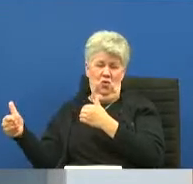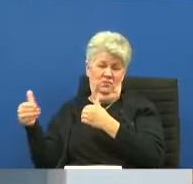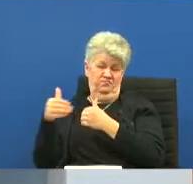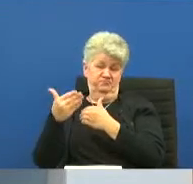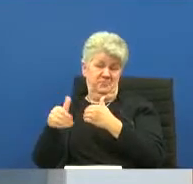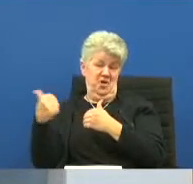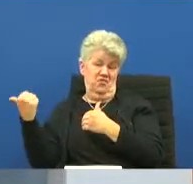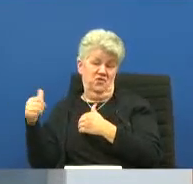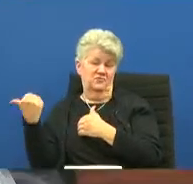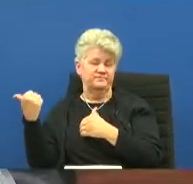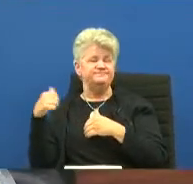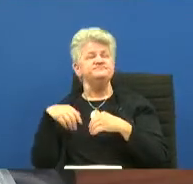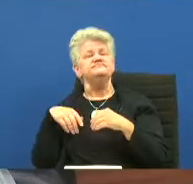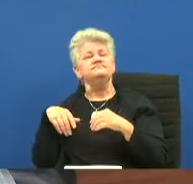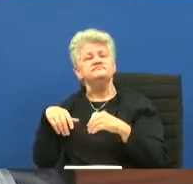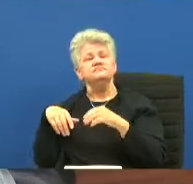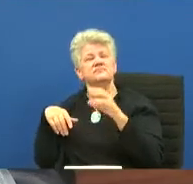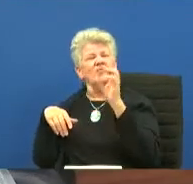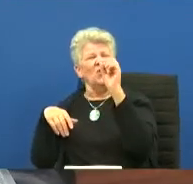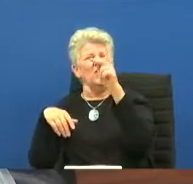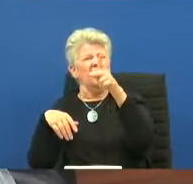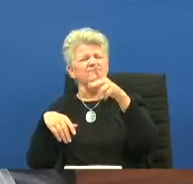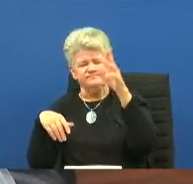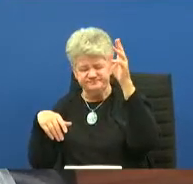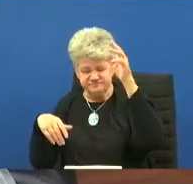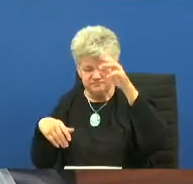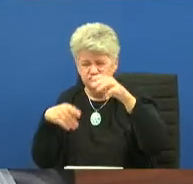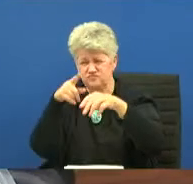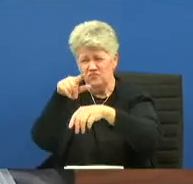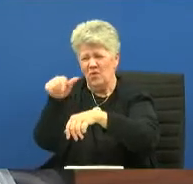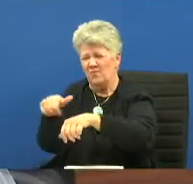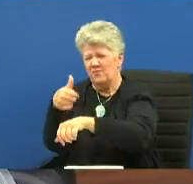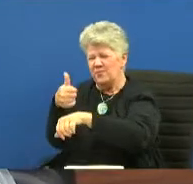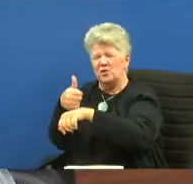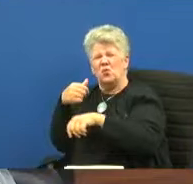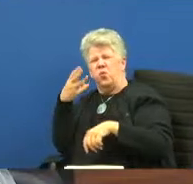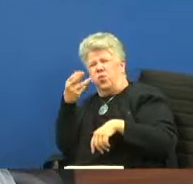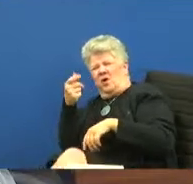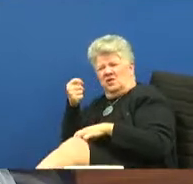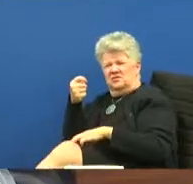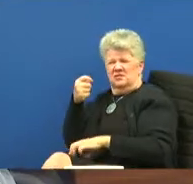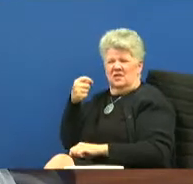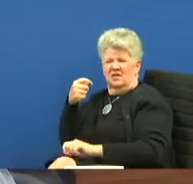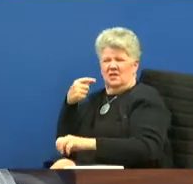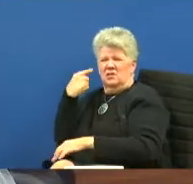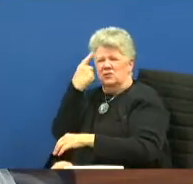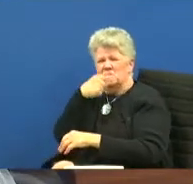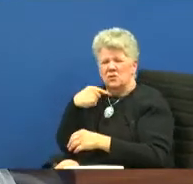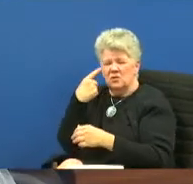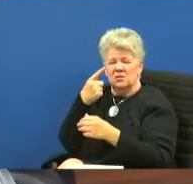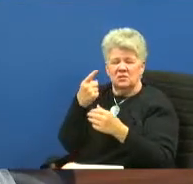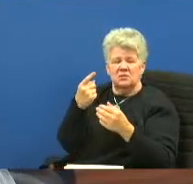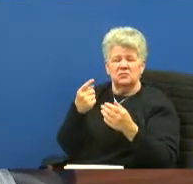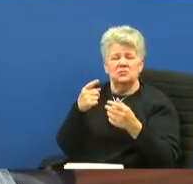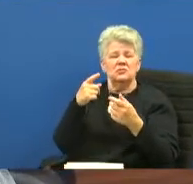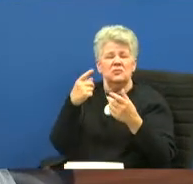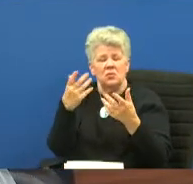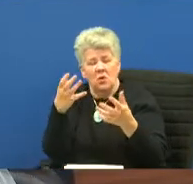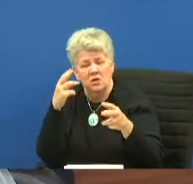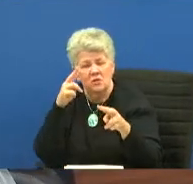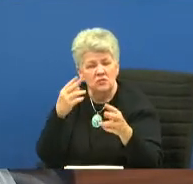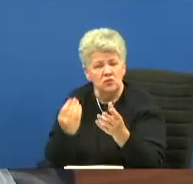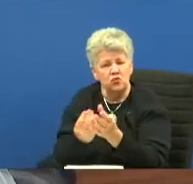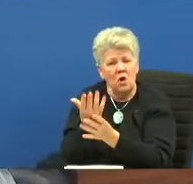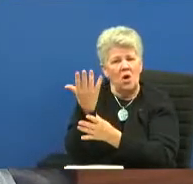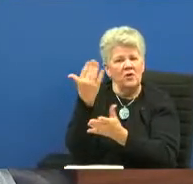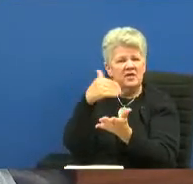currently. So what do you have in that? What are you putting in that area in the regrowth of this or the input of mobile homes